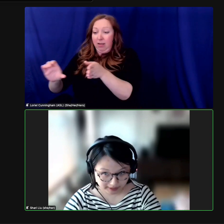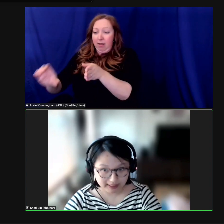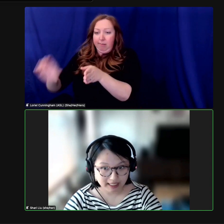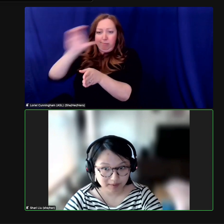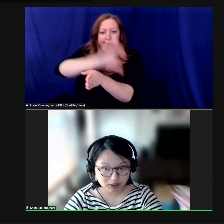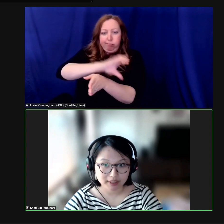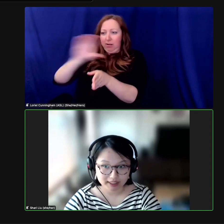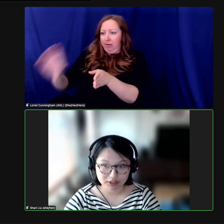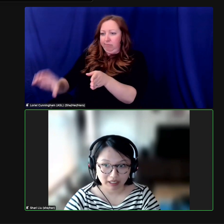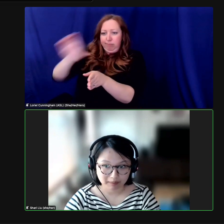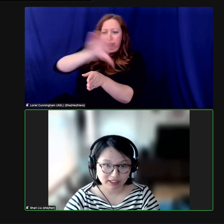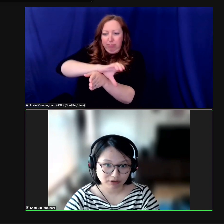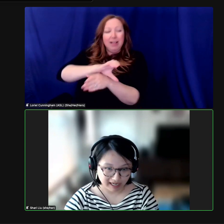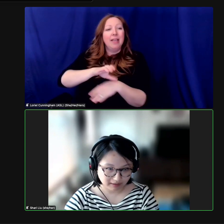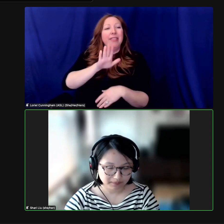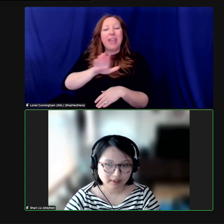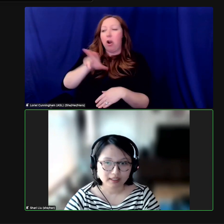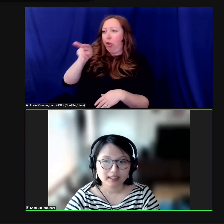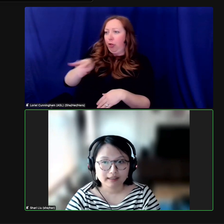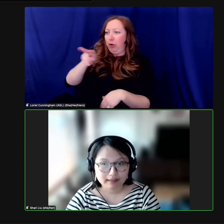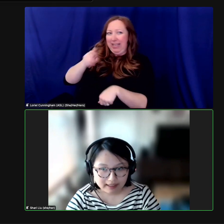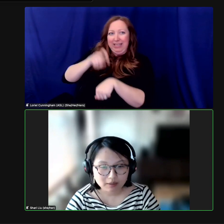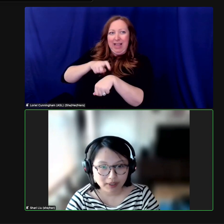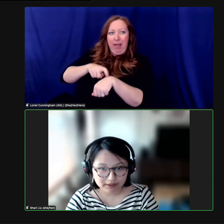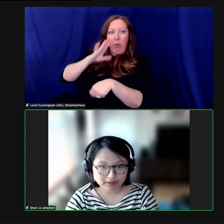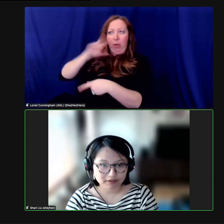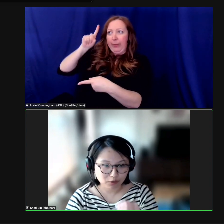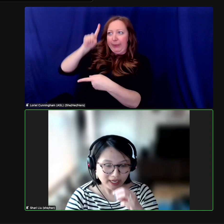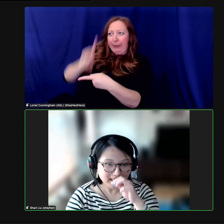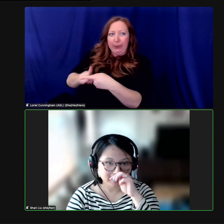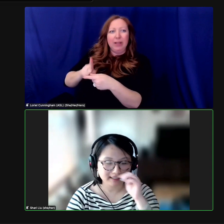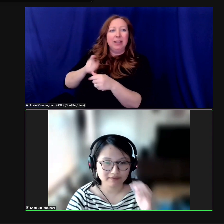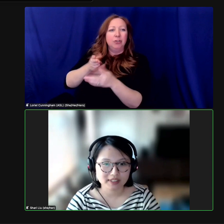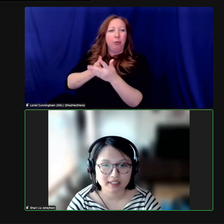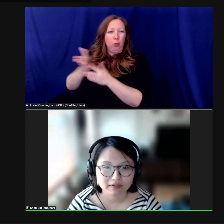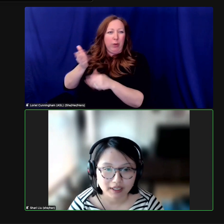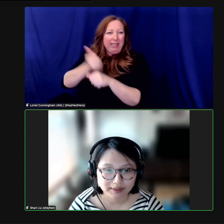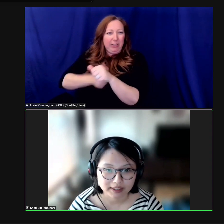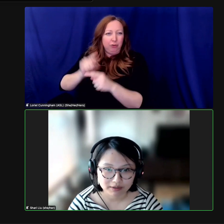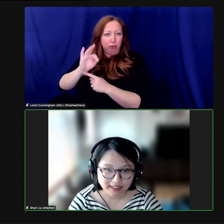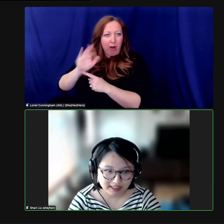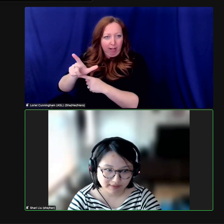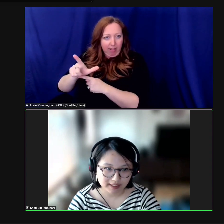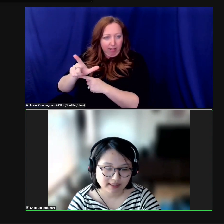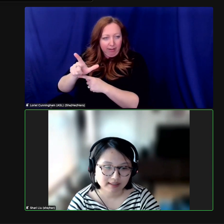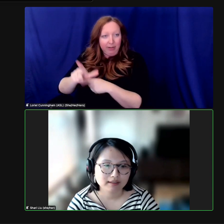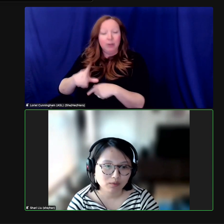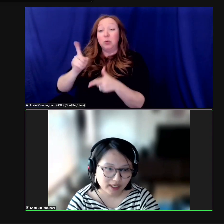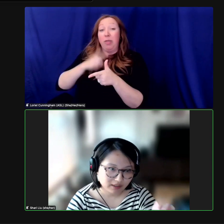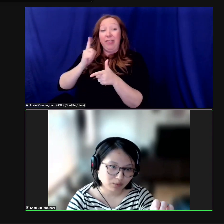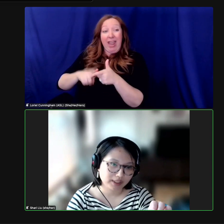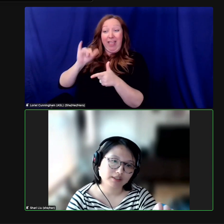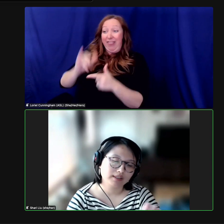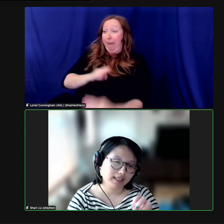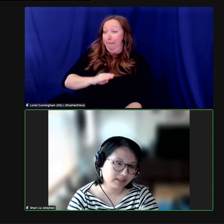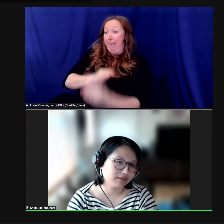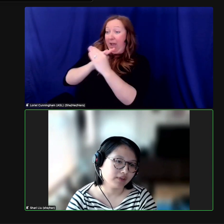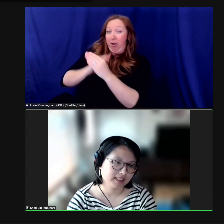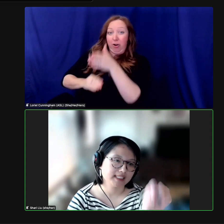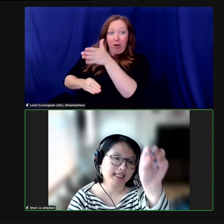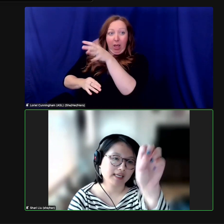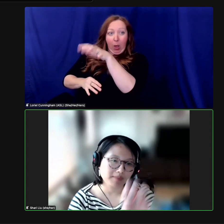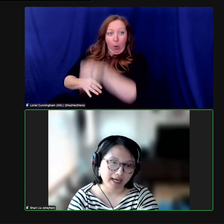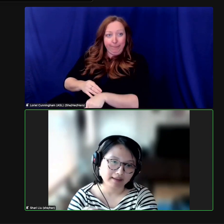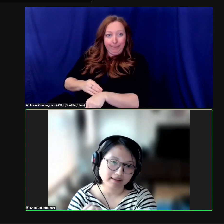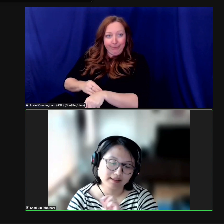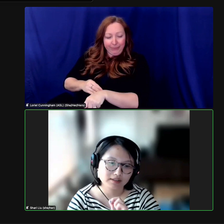again, their looking time decreases trial by trial. Then the barrier goes away and infants see the following two test events. One in which the agent follows